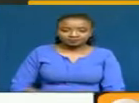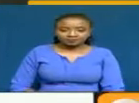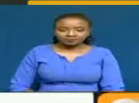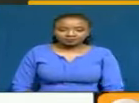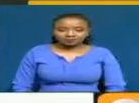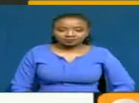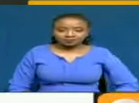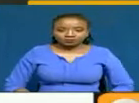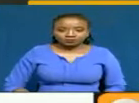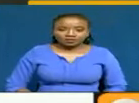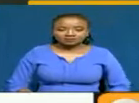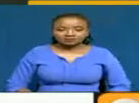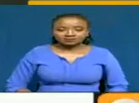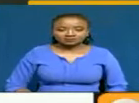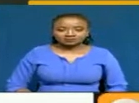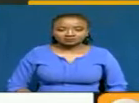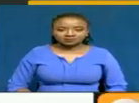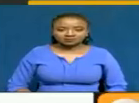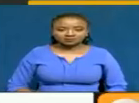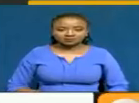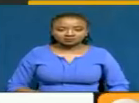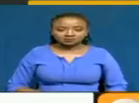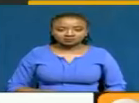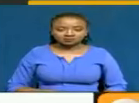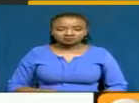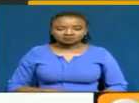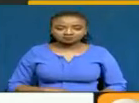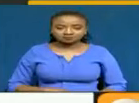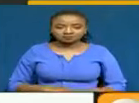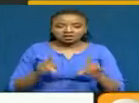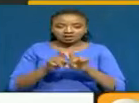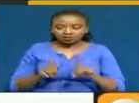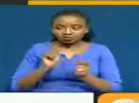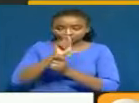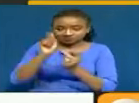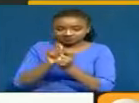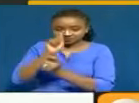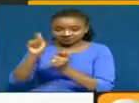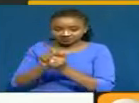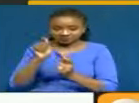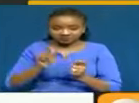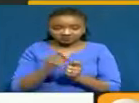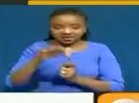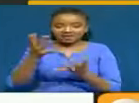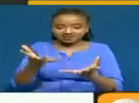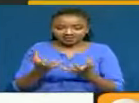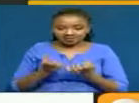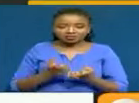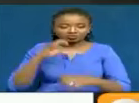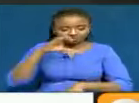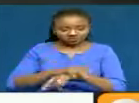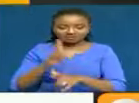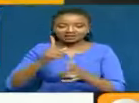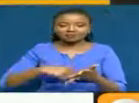deed or lease agreement, infrastructure approvals from relevant bodies, as well as suitability of site must first be